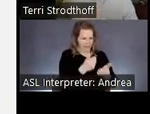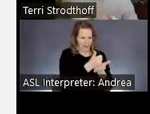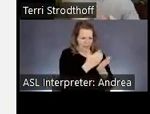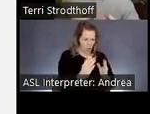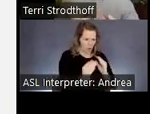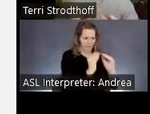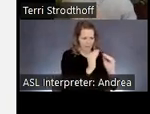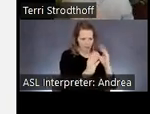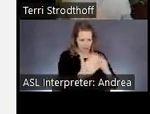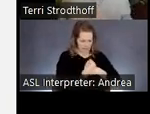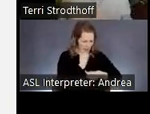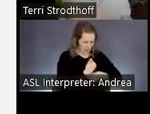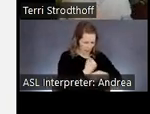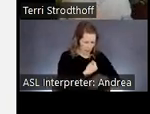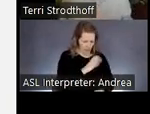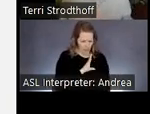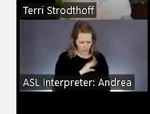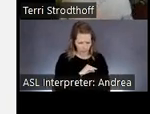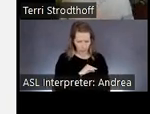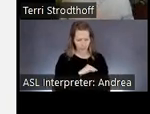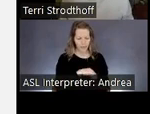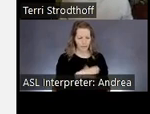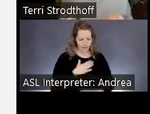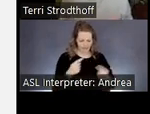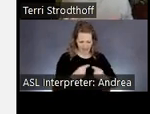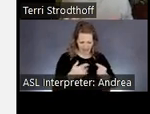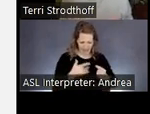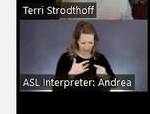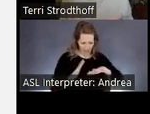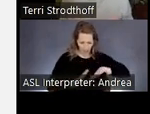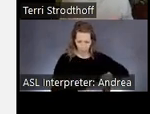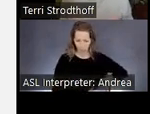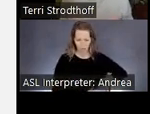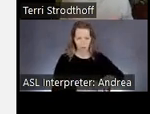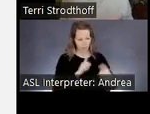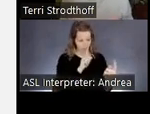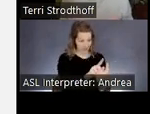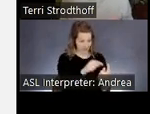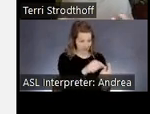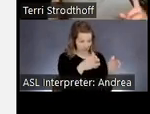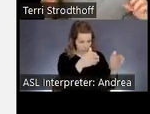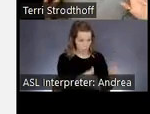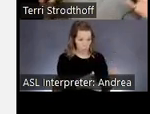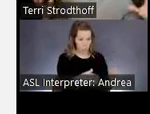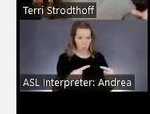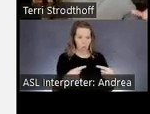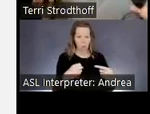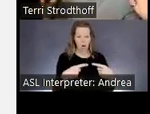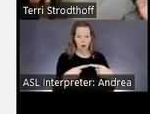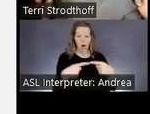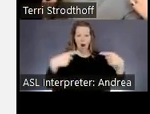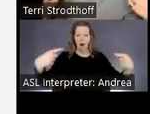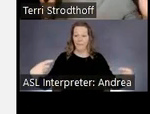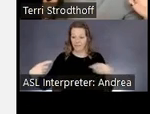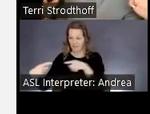fixer, blaming myself, discounting what I'm feeling, when we meet somebody who shows up with a transferring